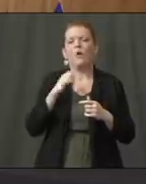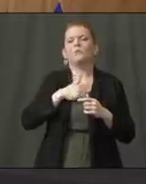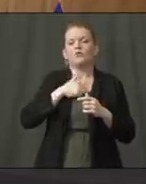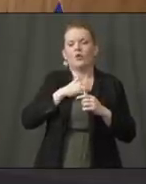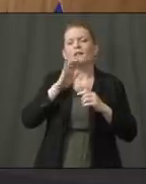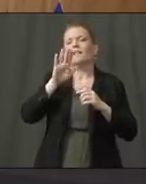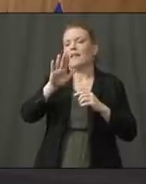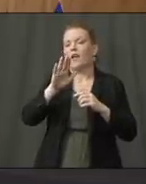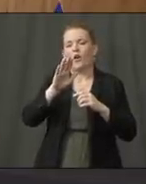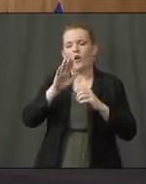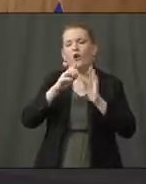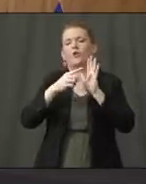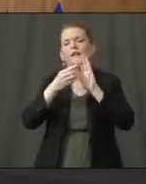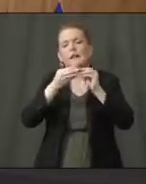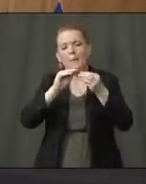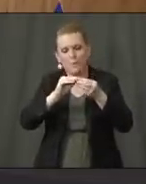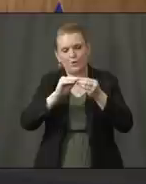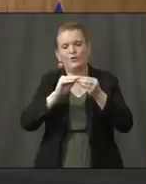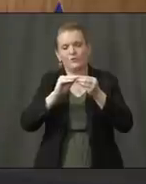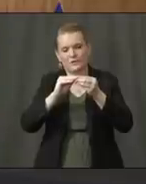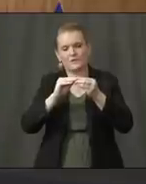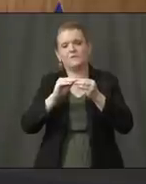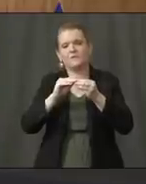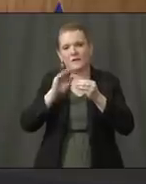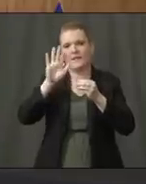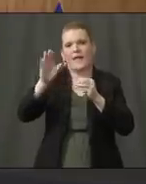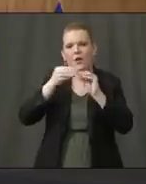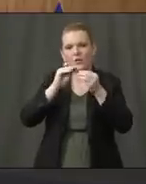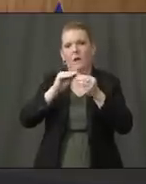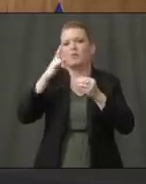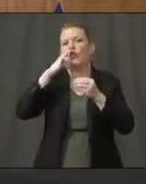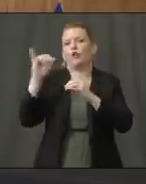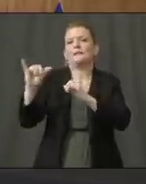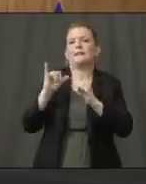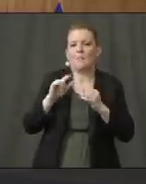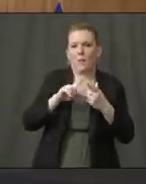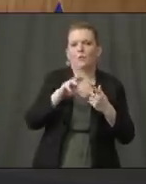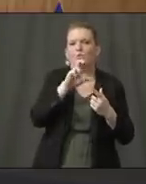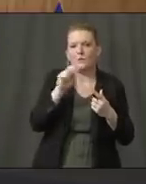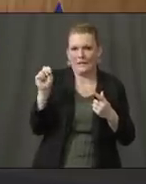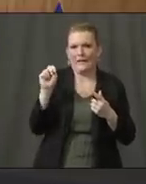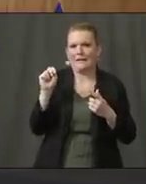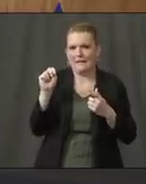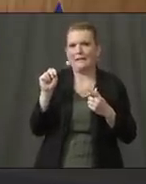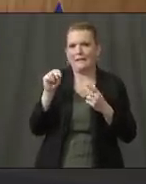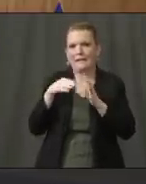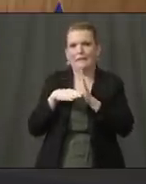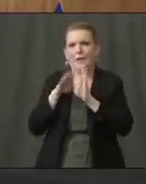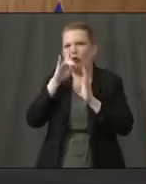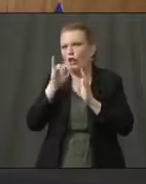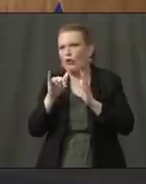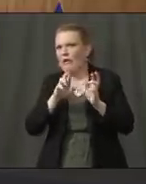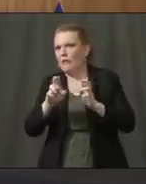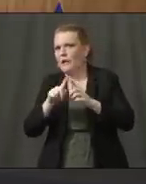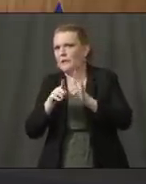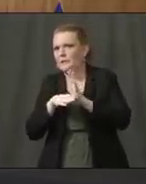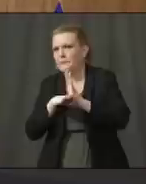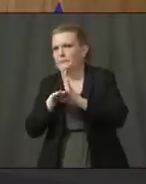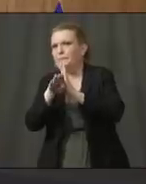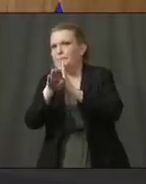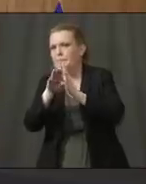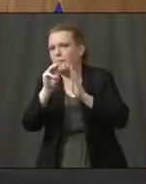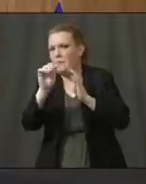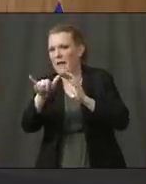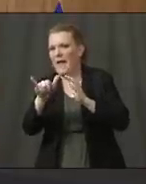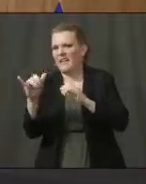So I was wondering about the coordination with that and was glad to hear that Charlie Baker was on board. Also,